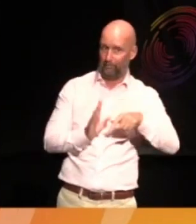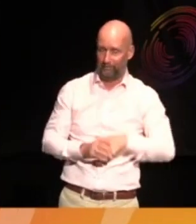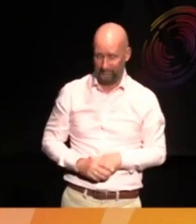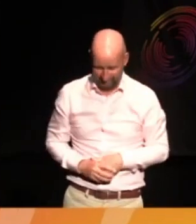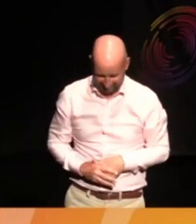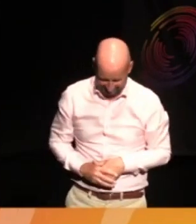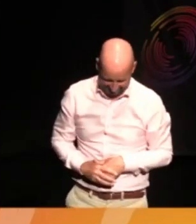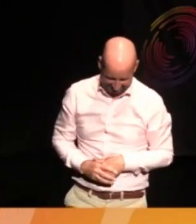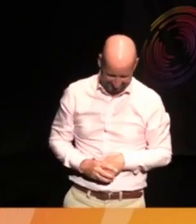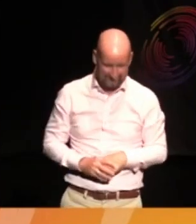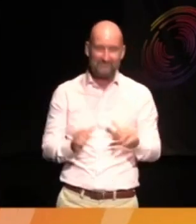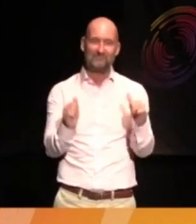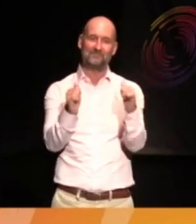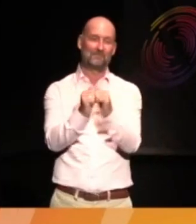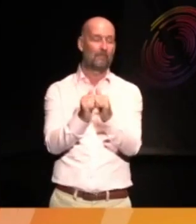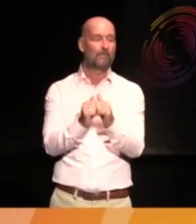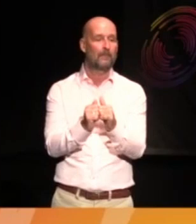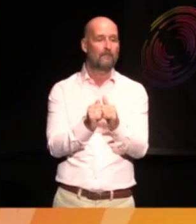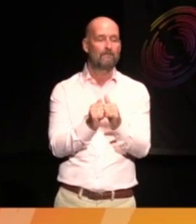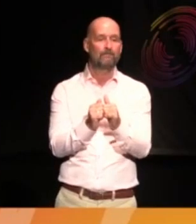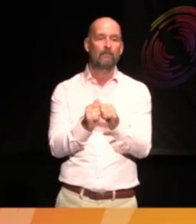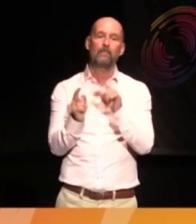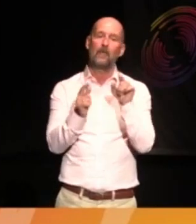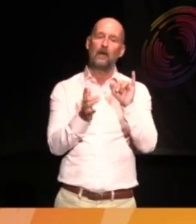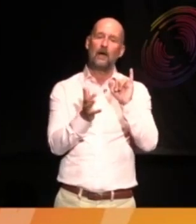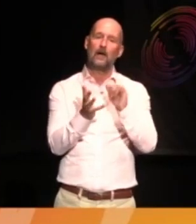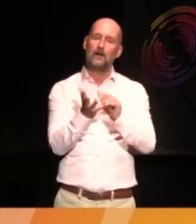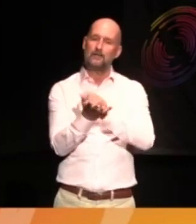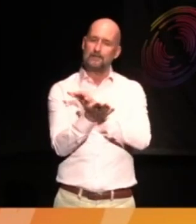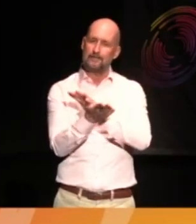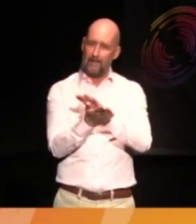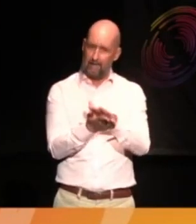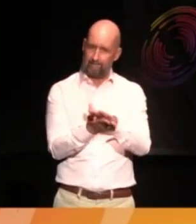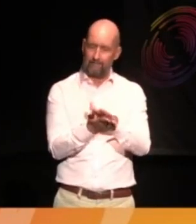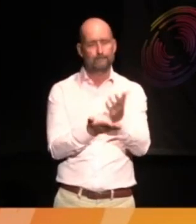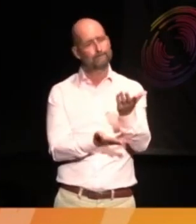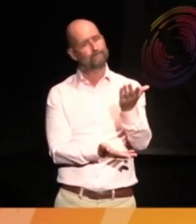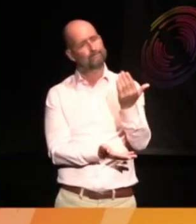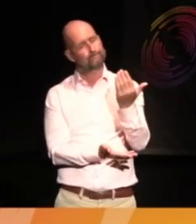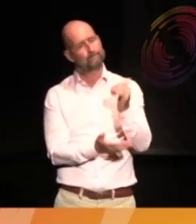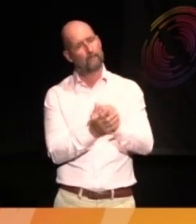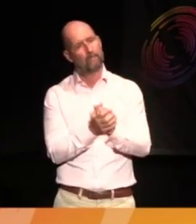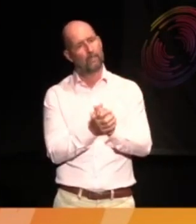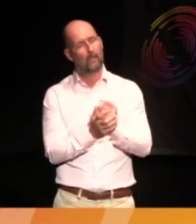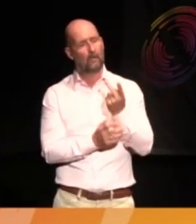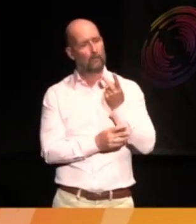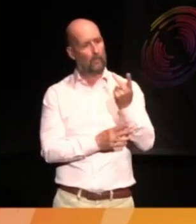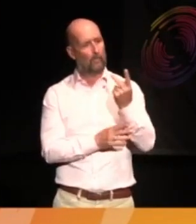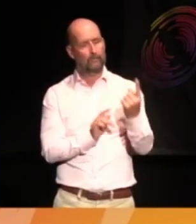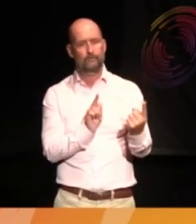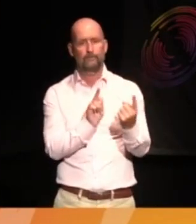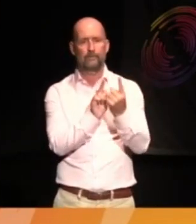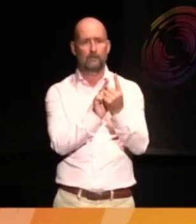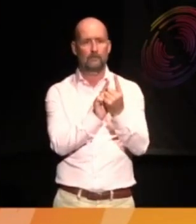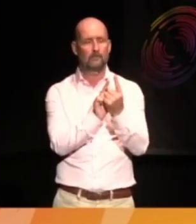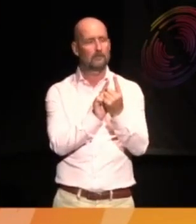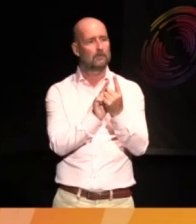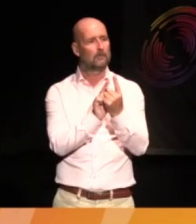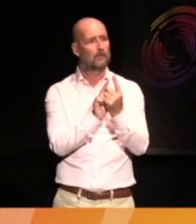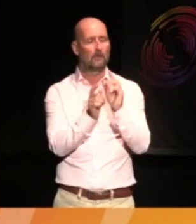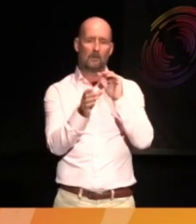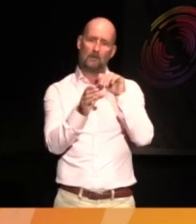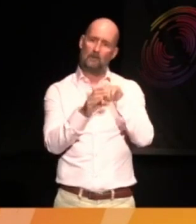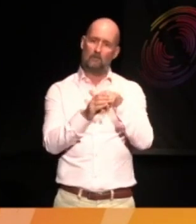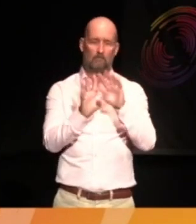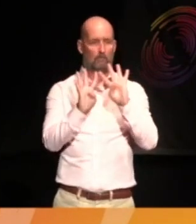Yes, indeed. I'm going to come now to Stef. Stef, you and I first met as commissioners on the Poverty Truth Commission,